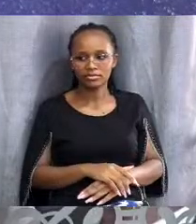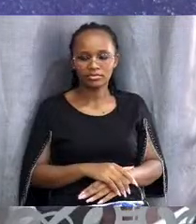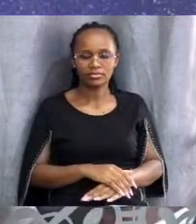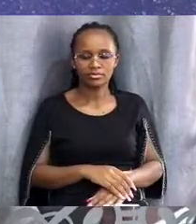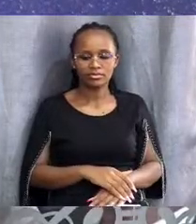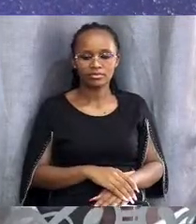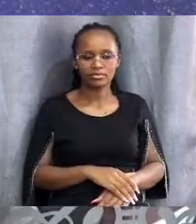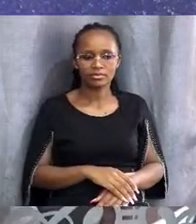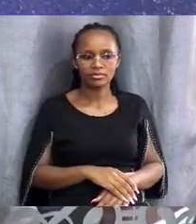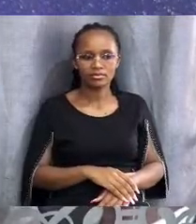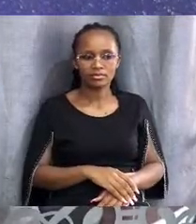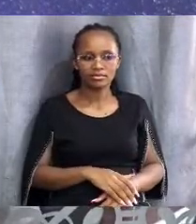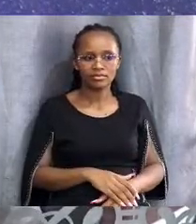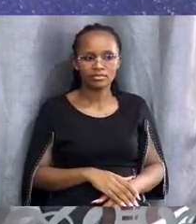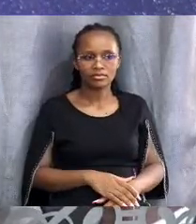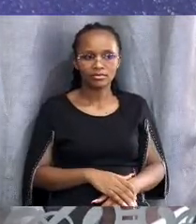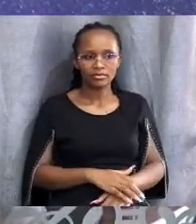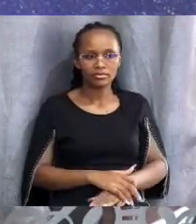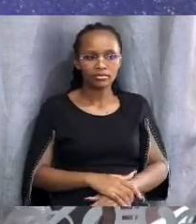Sam.